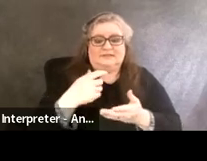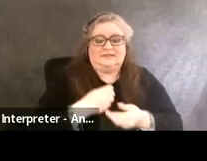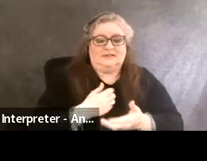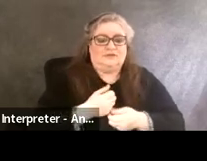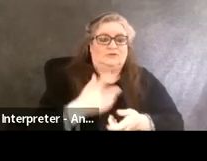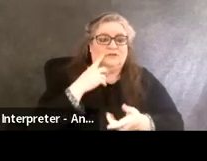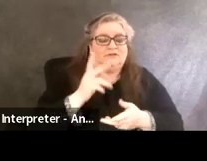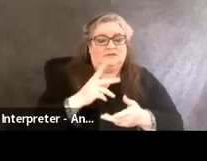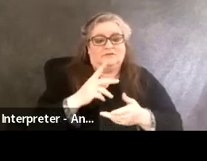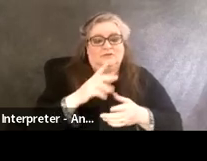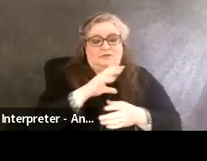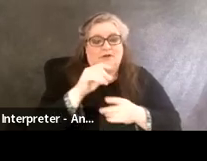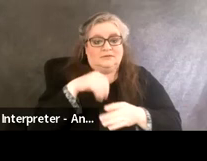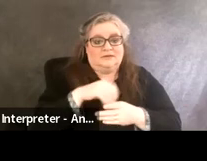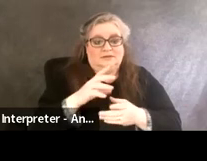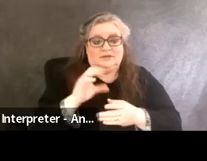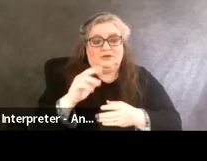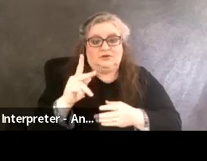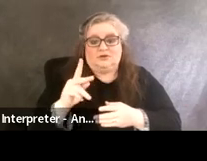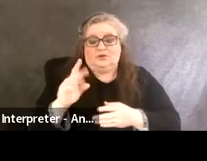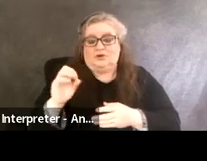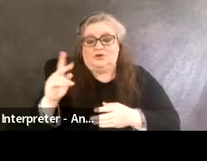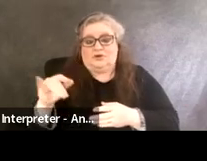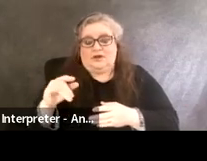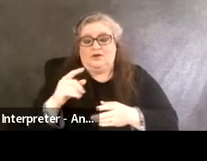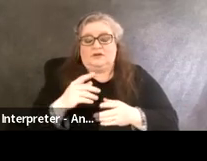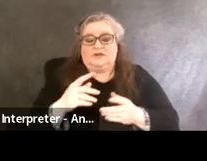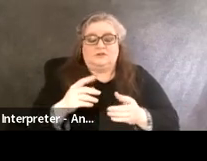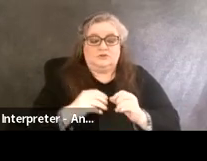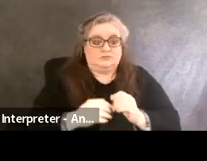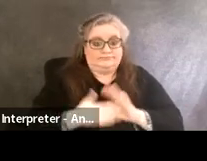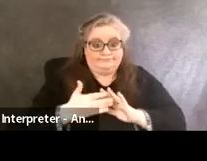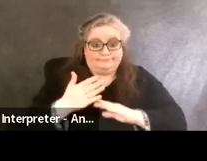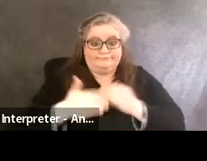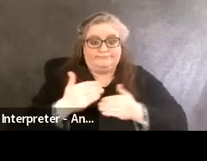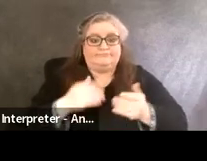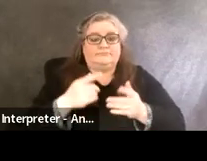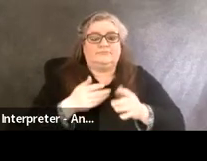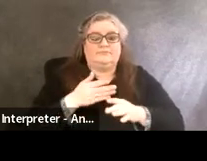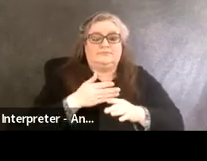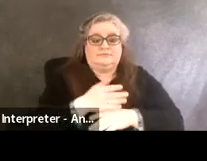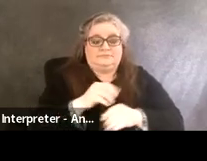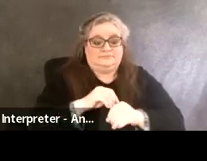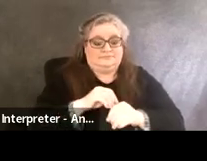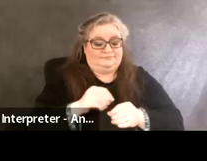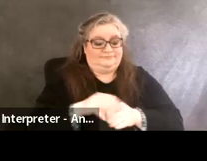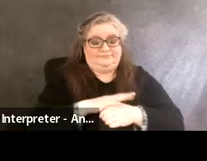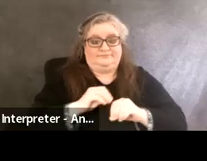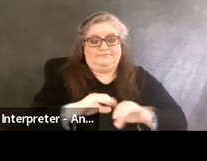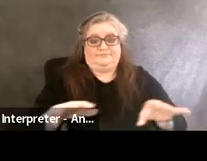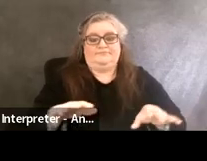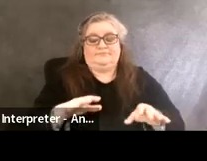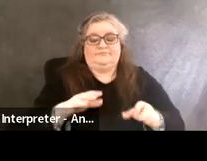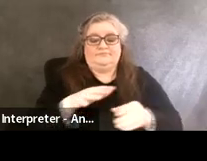Cook County to help them thrive in the post-pandemic economy. And there's 3 organizations that are involved with this